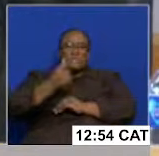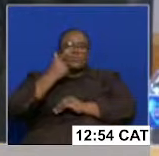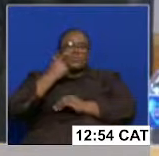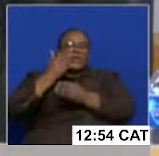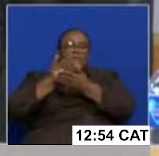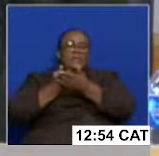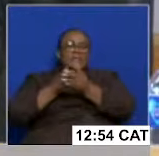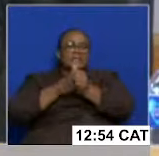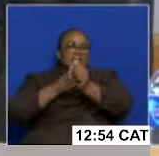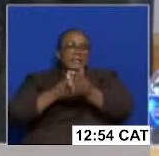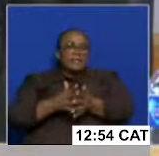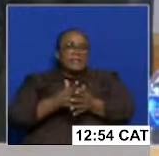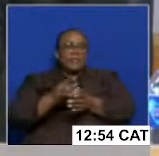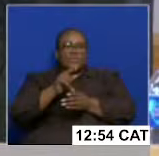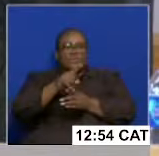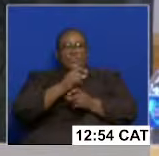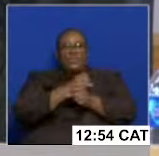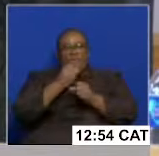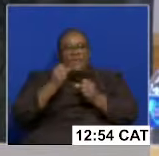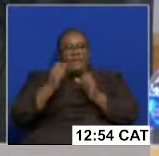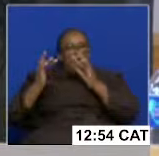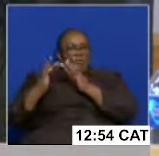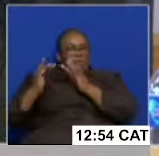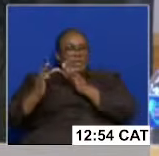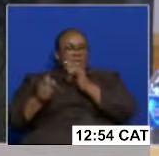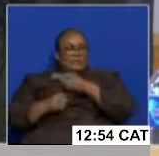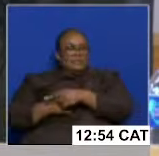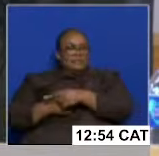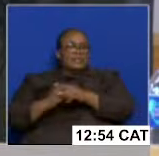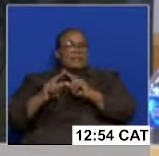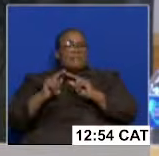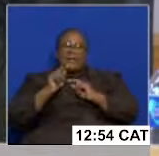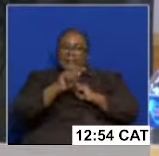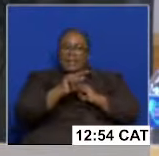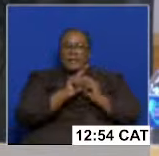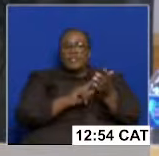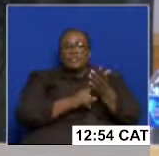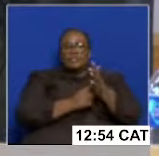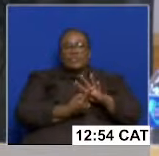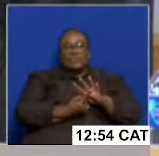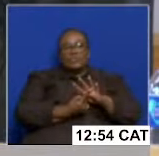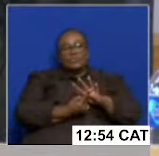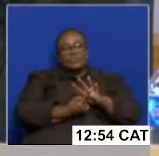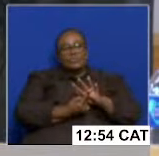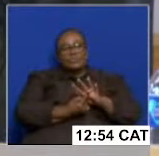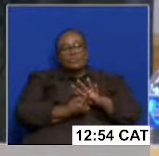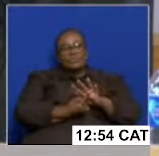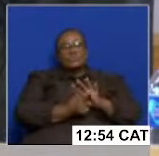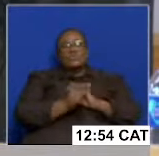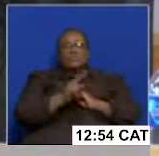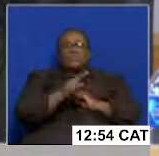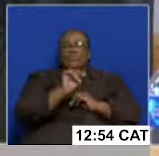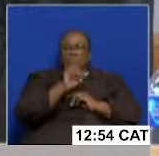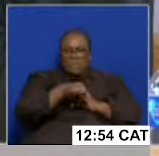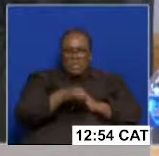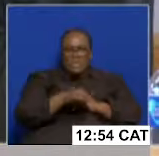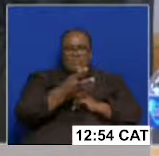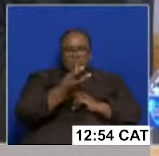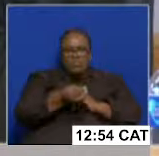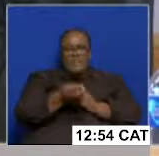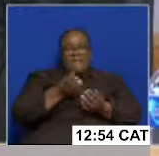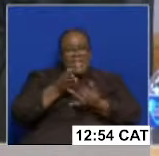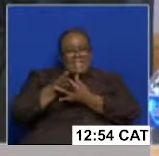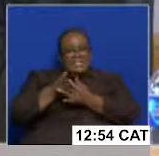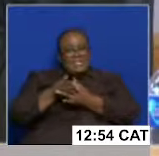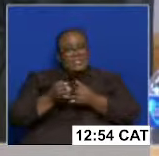reached out to Mr. Magagula, but here it suggests that you do have access to him or a